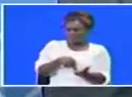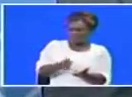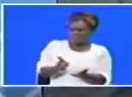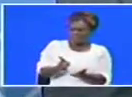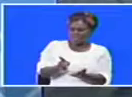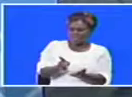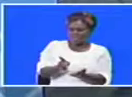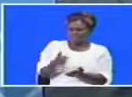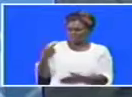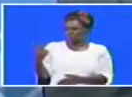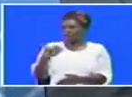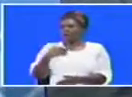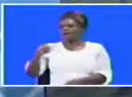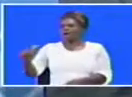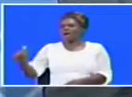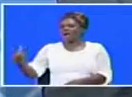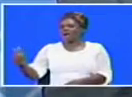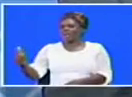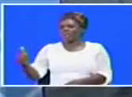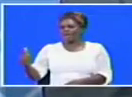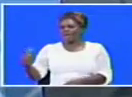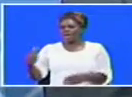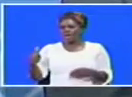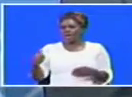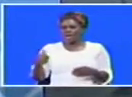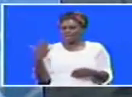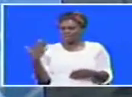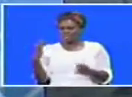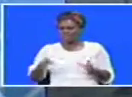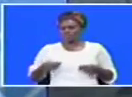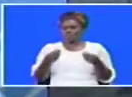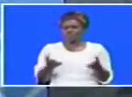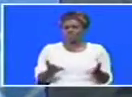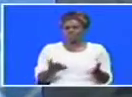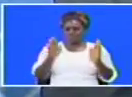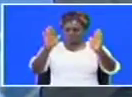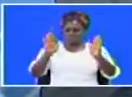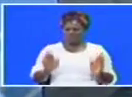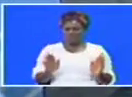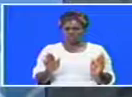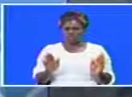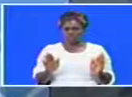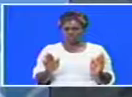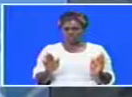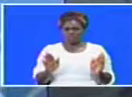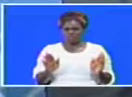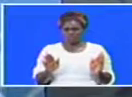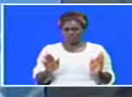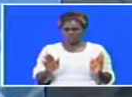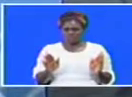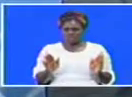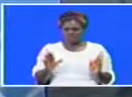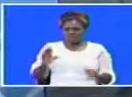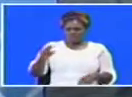rebate. Two, we have other aspects that we offer alongside that. Mm. Key among them is the oncology package. Yeah, that's